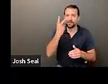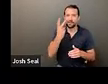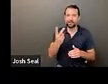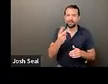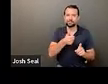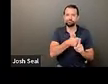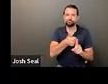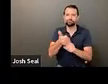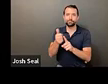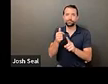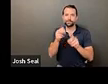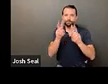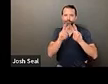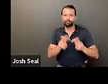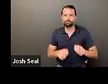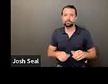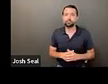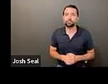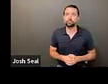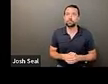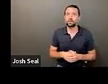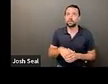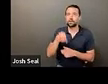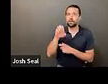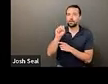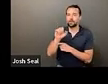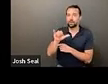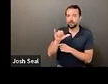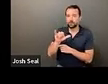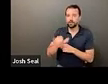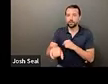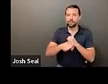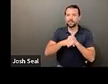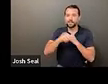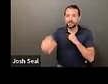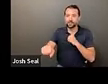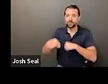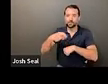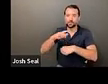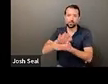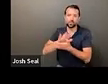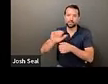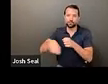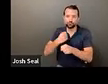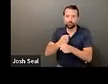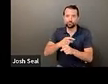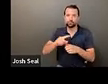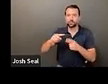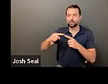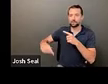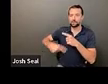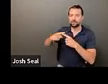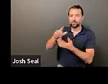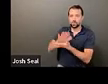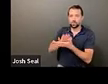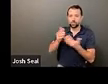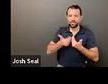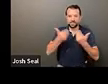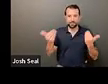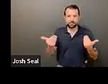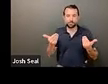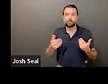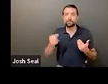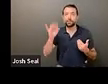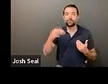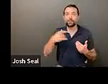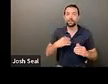Extended school year versus year-long programming. That would be if you have a student who is in an